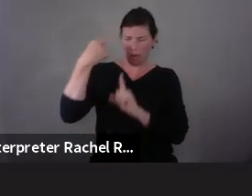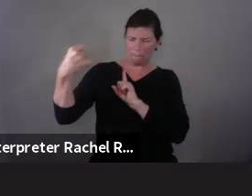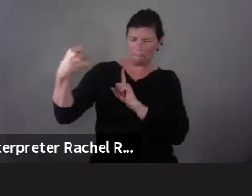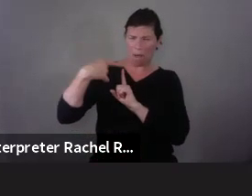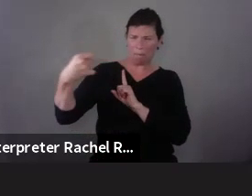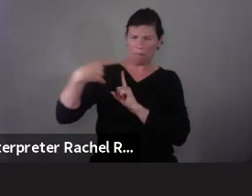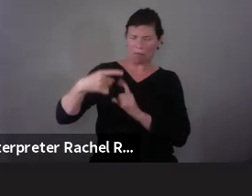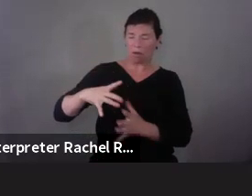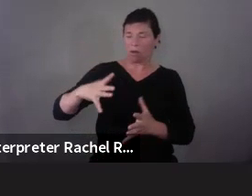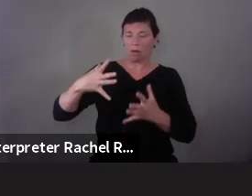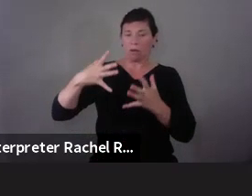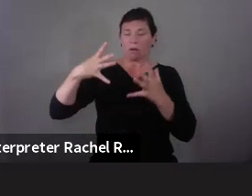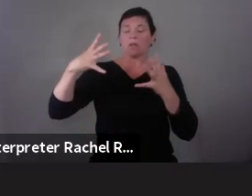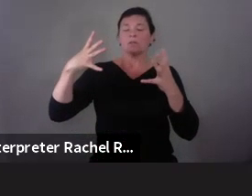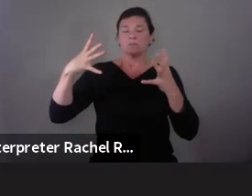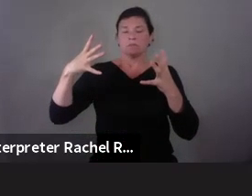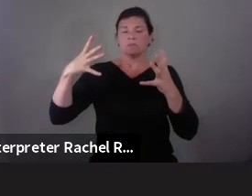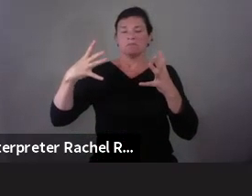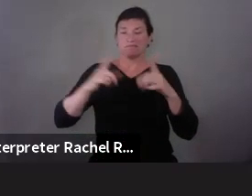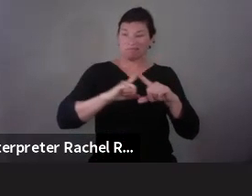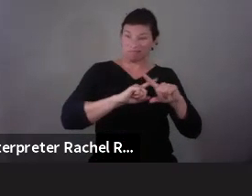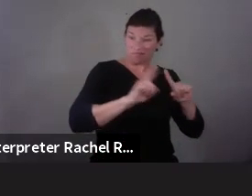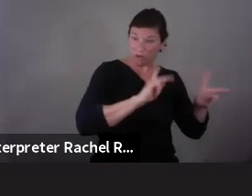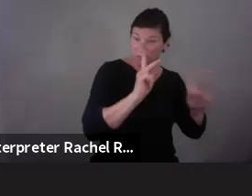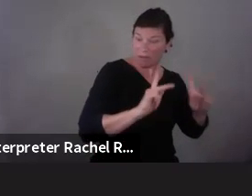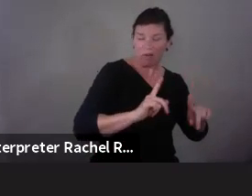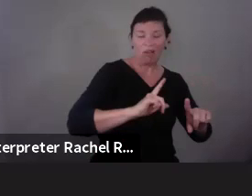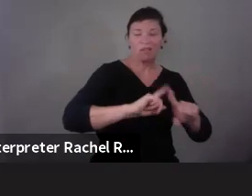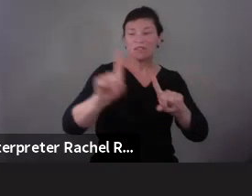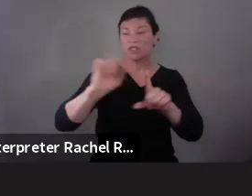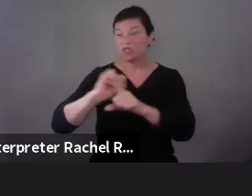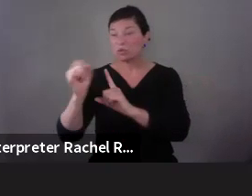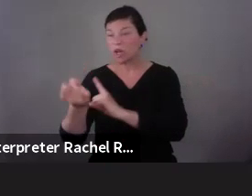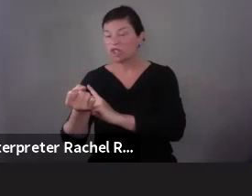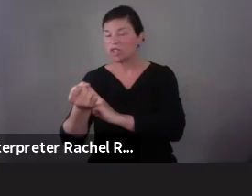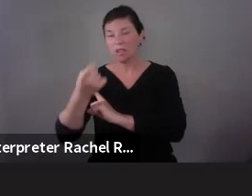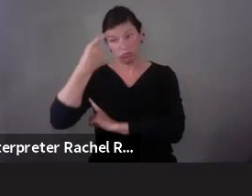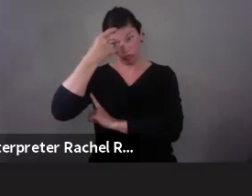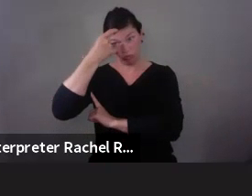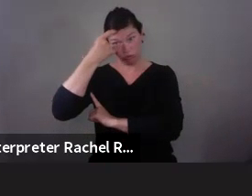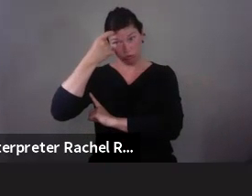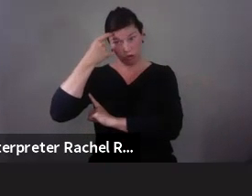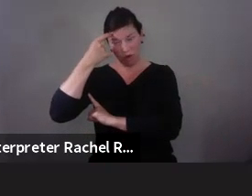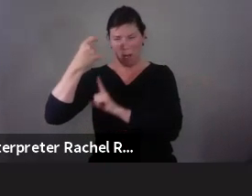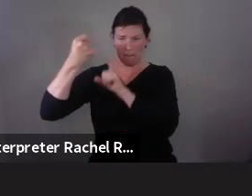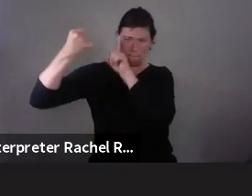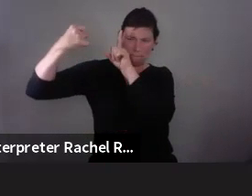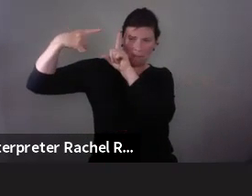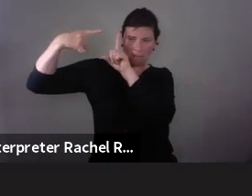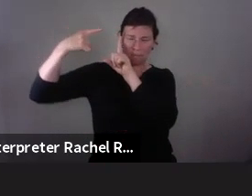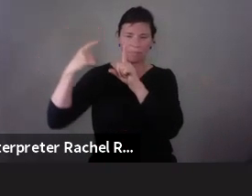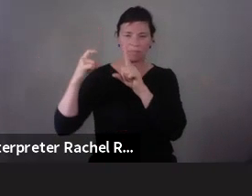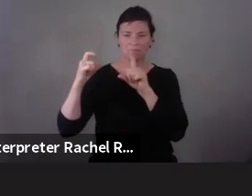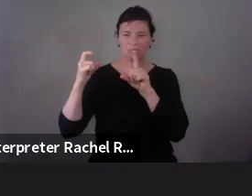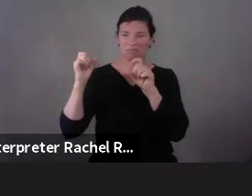re-triggered, even if it's different people, different situation, that trauma can be triggered and put you